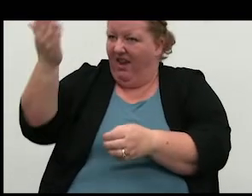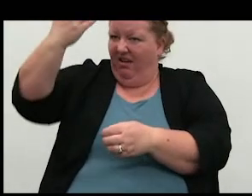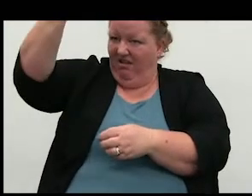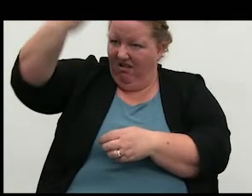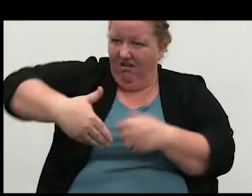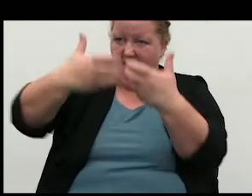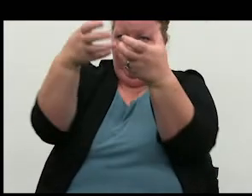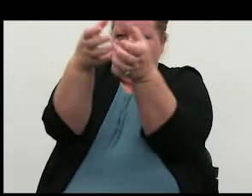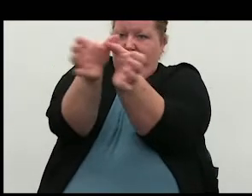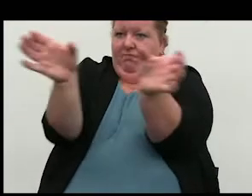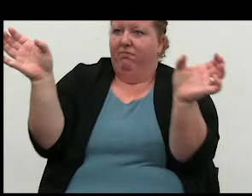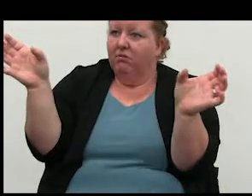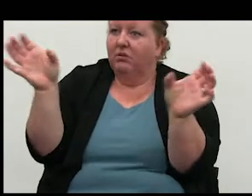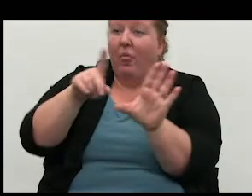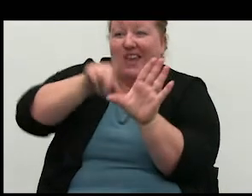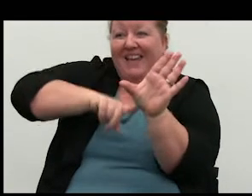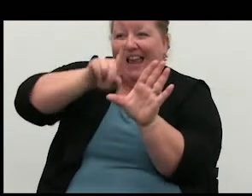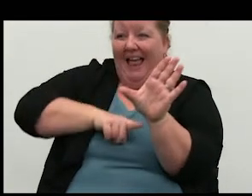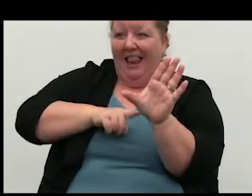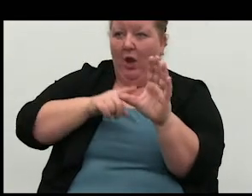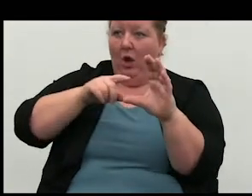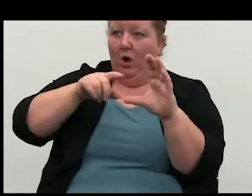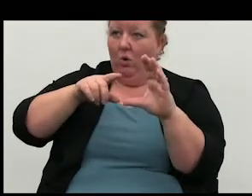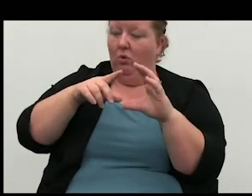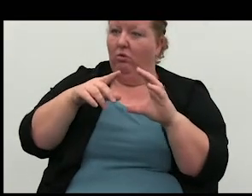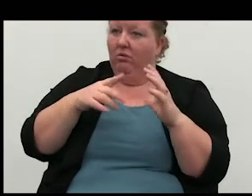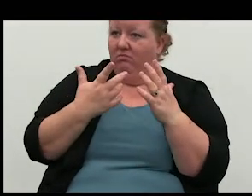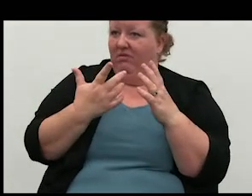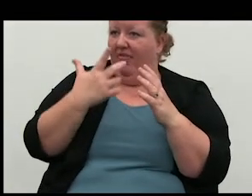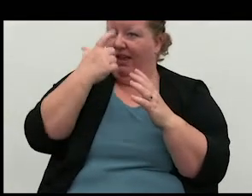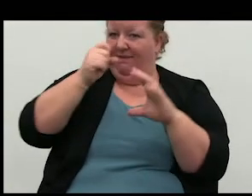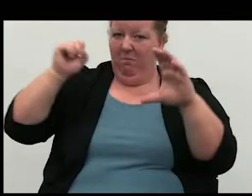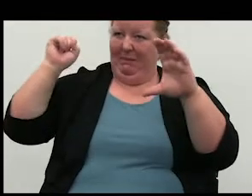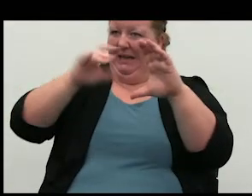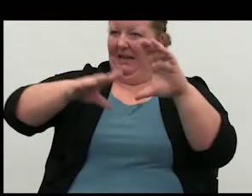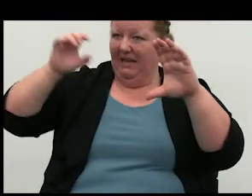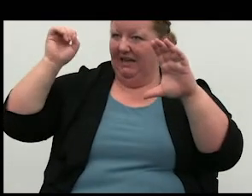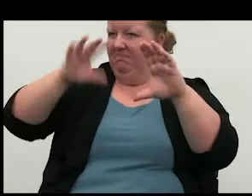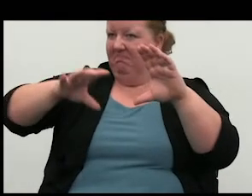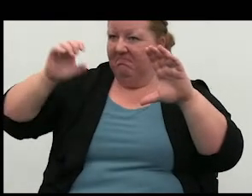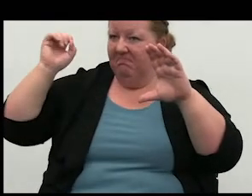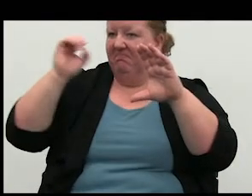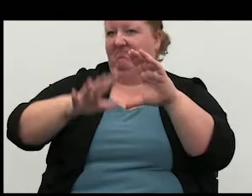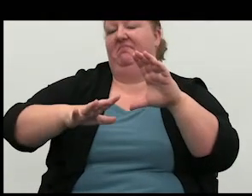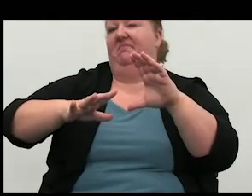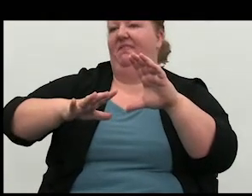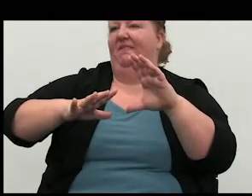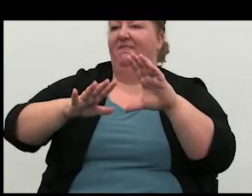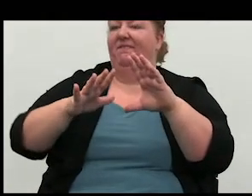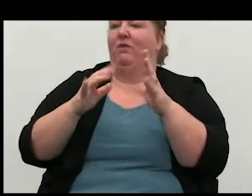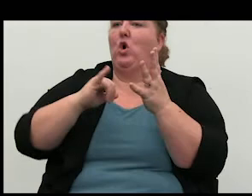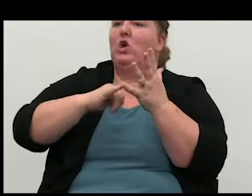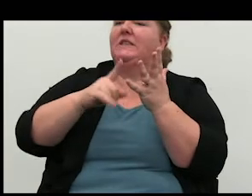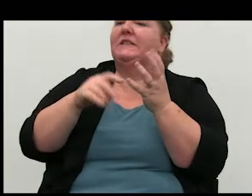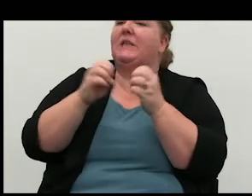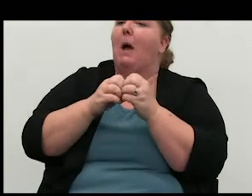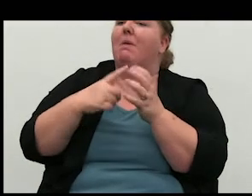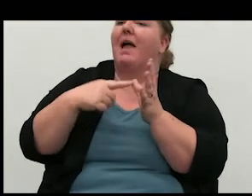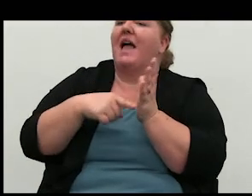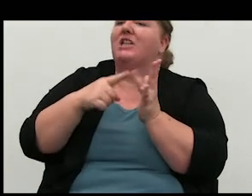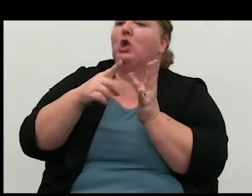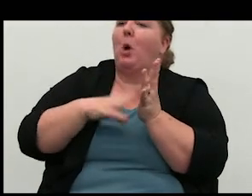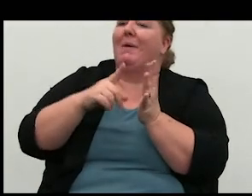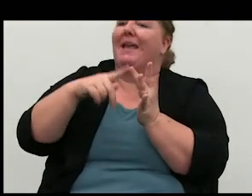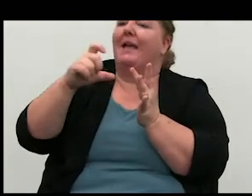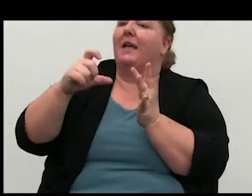the bit in the middle that's yellow, that's where the beamline would go through, firing subatomic particles at ridiculous speeds.